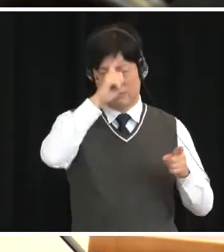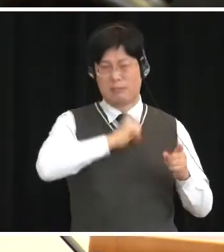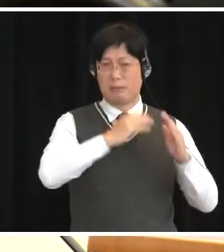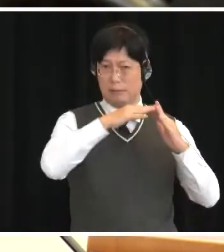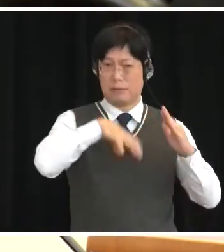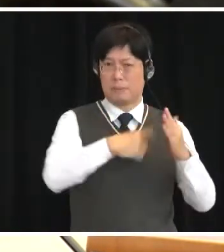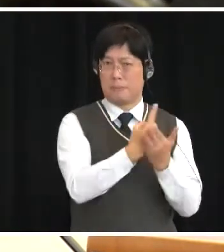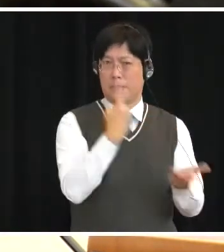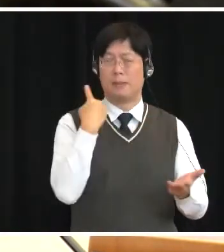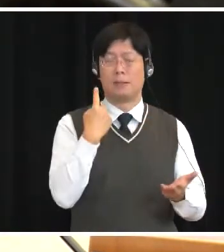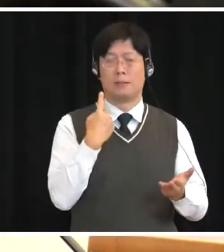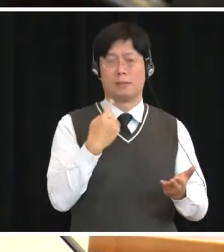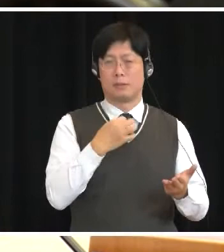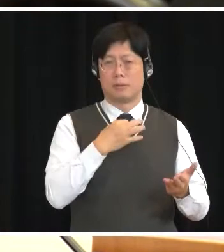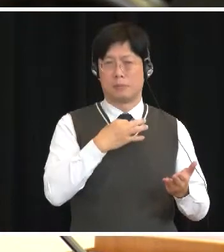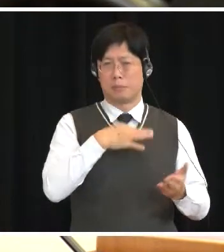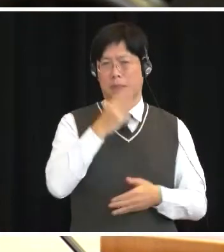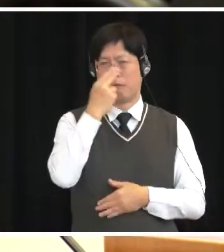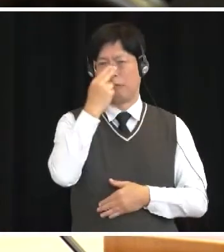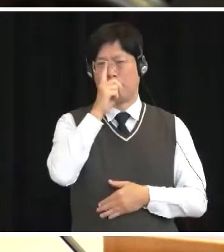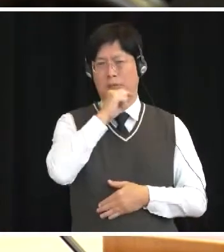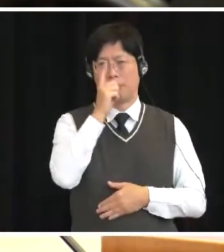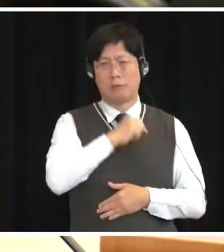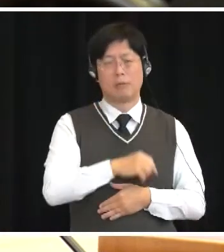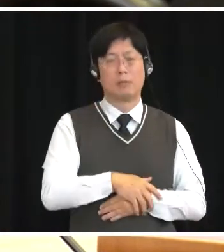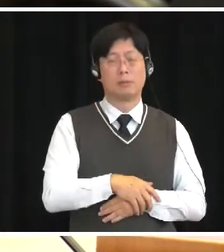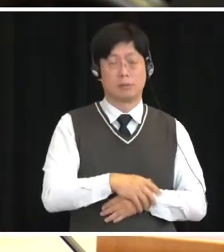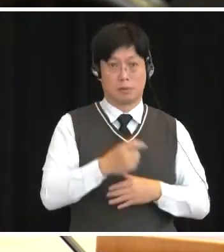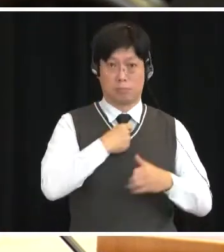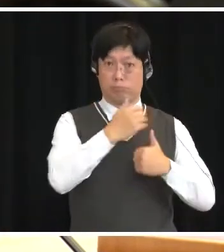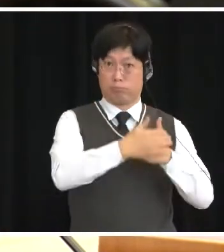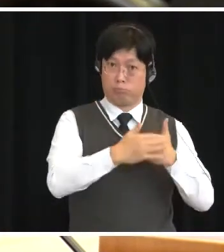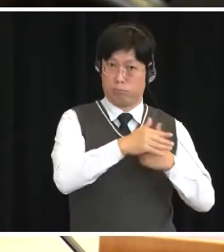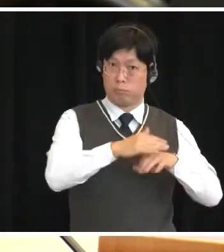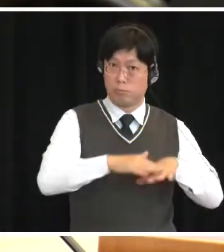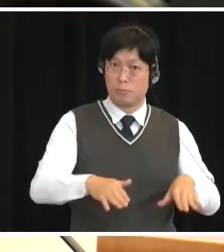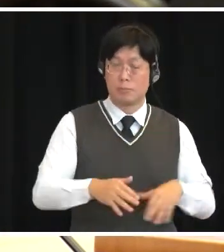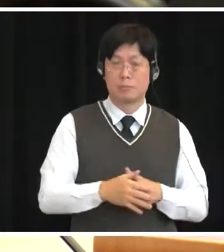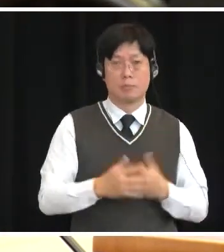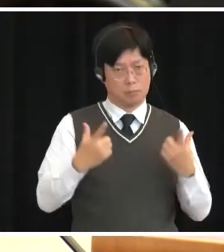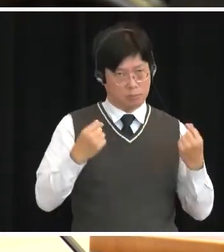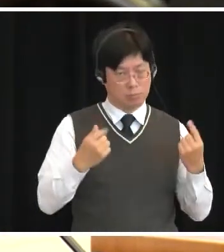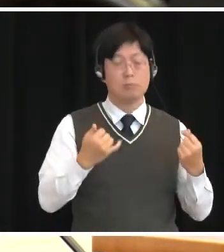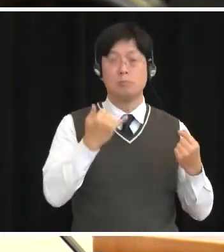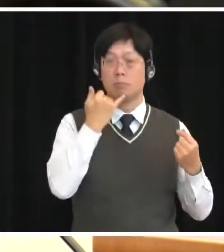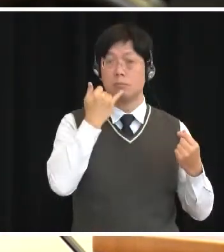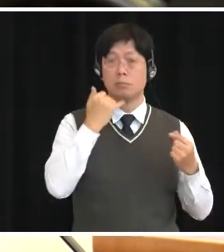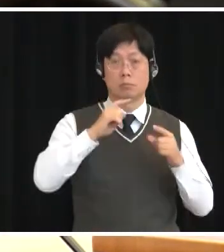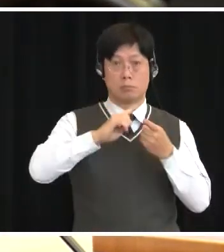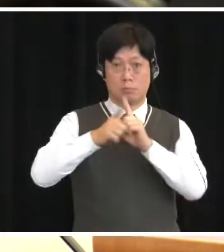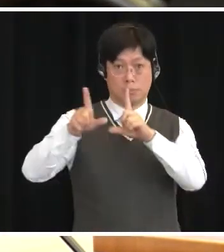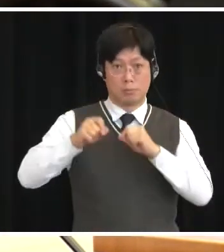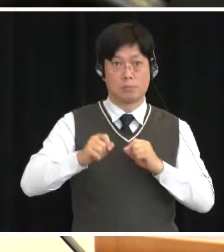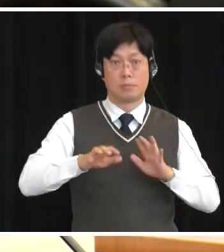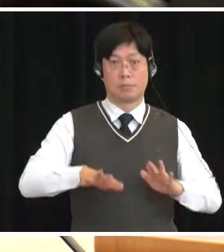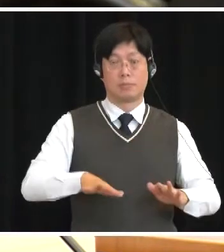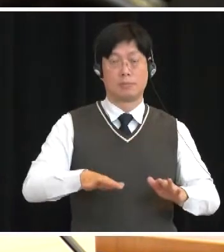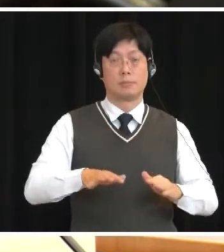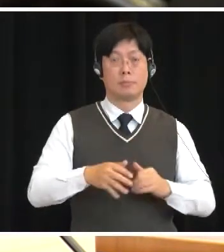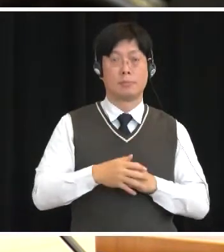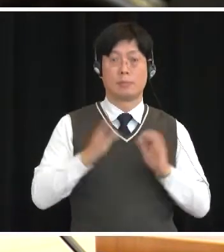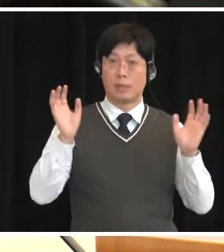out from the family, that's what we deem an emergency. In that case, to protect this person's